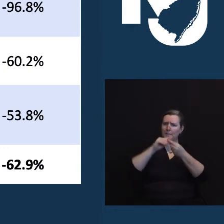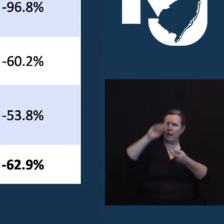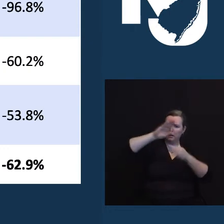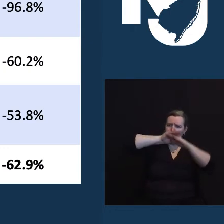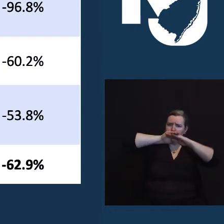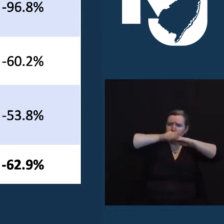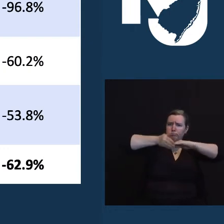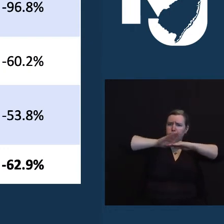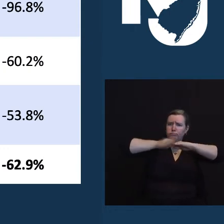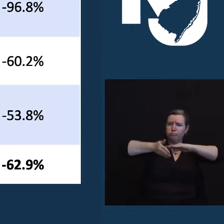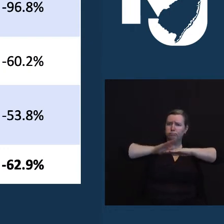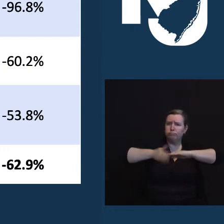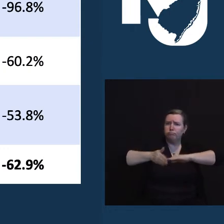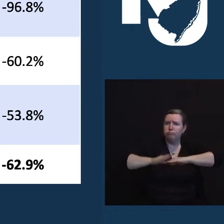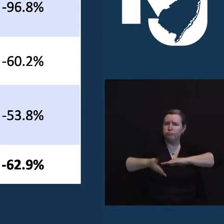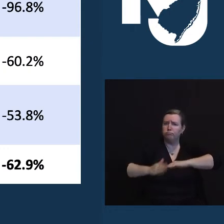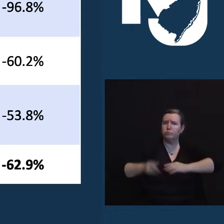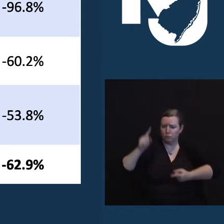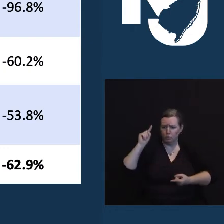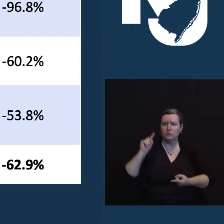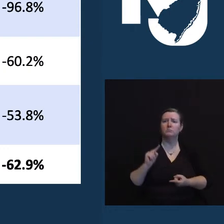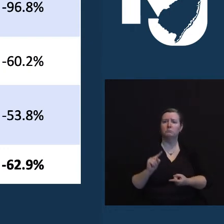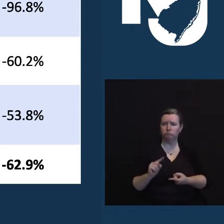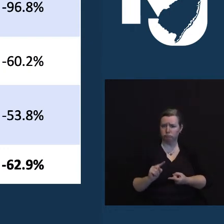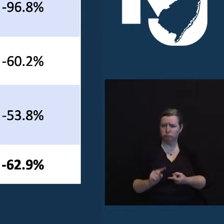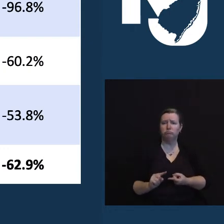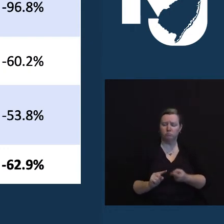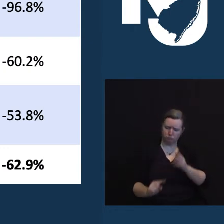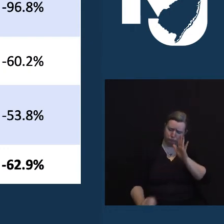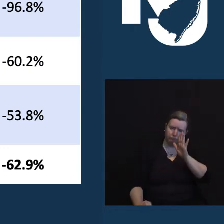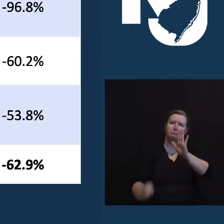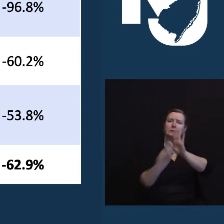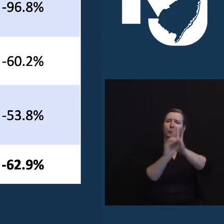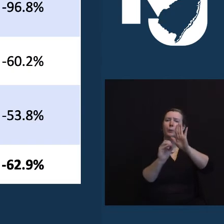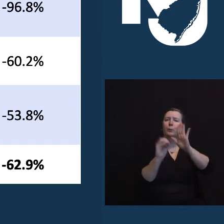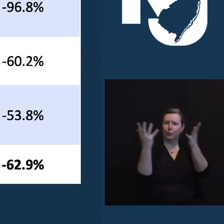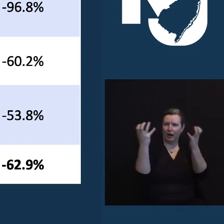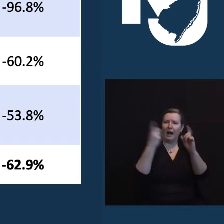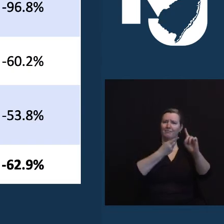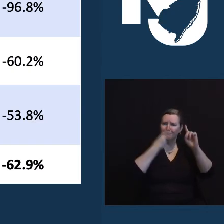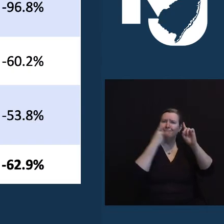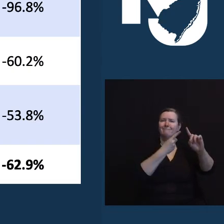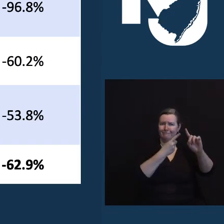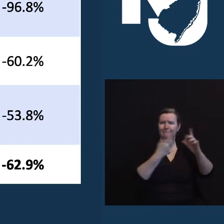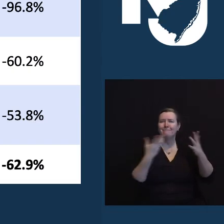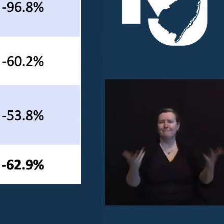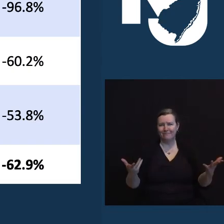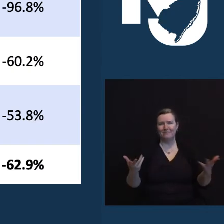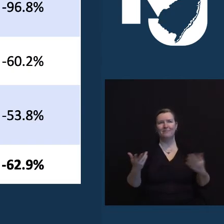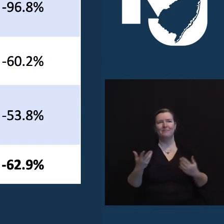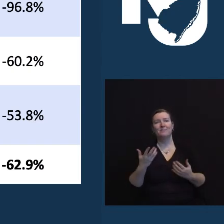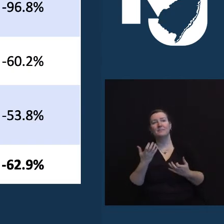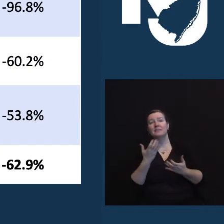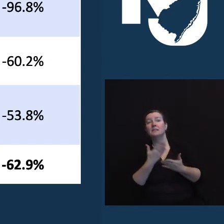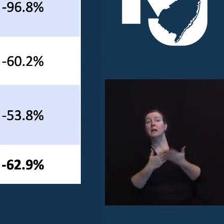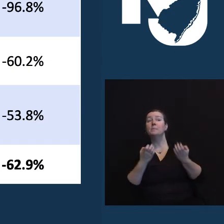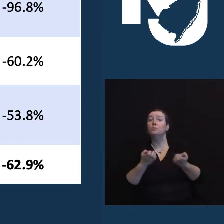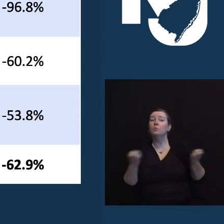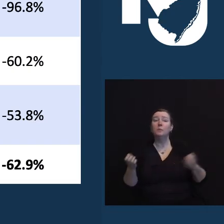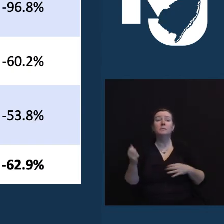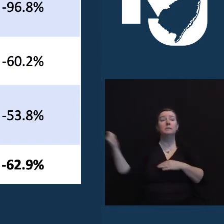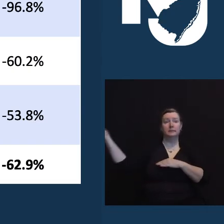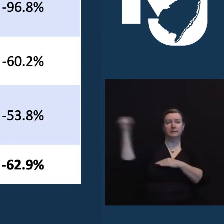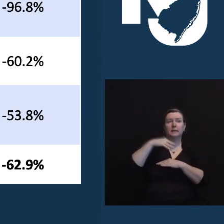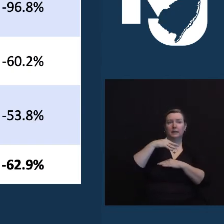devices, roughly 1,450, is made up of an order for equipment headed to the Lakewood schools, which has been